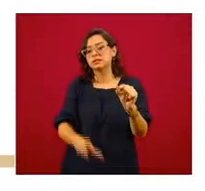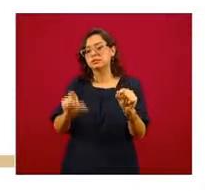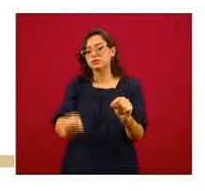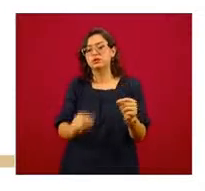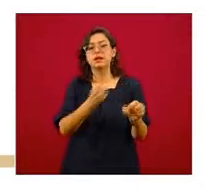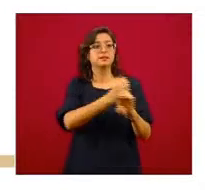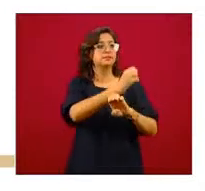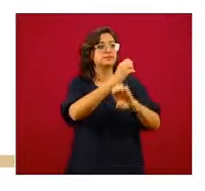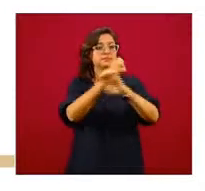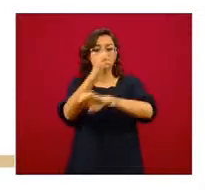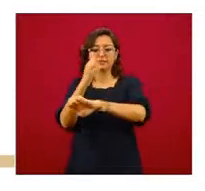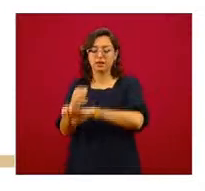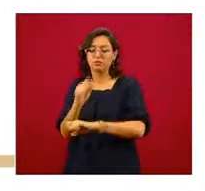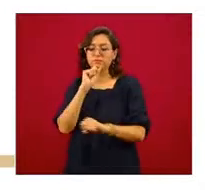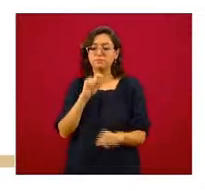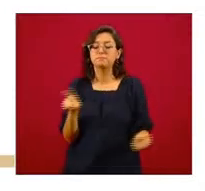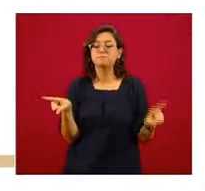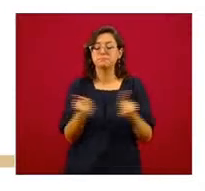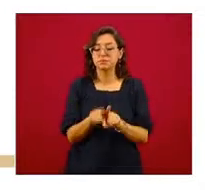IRAG network.